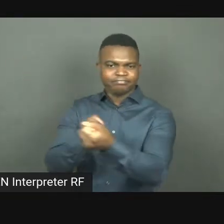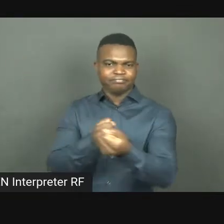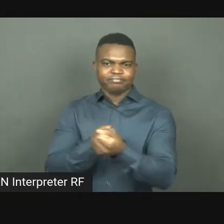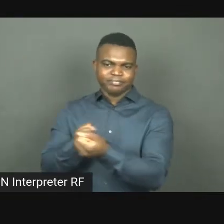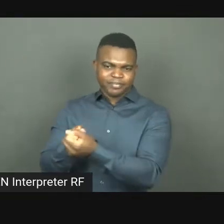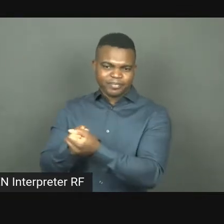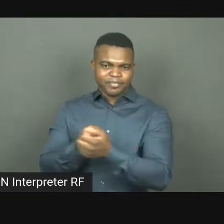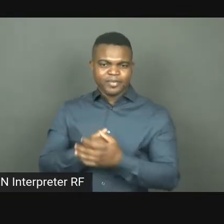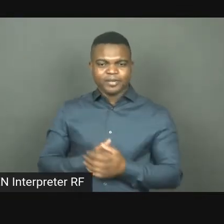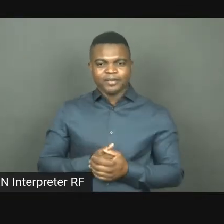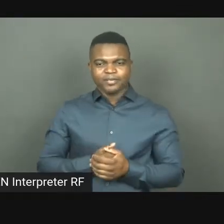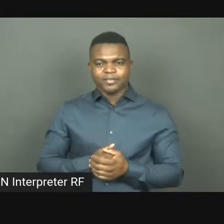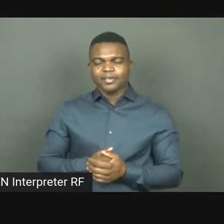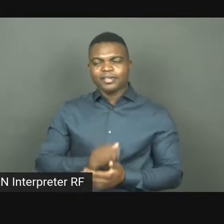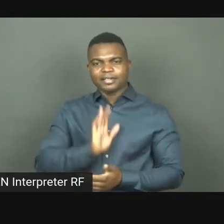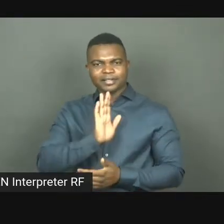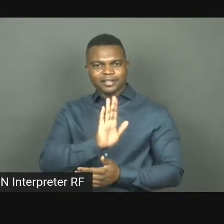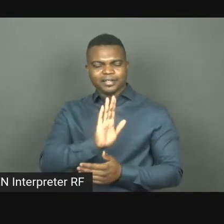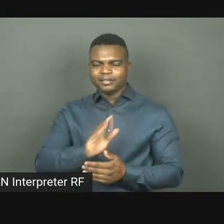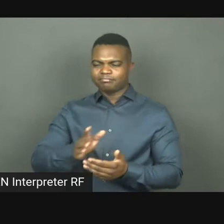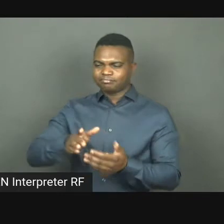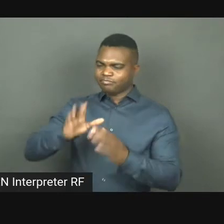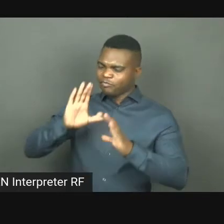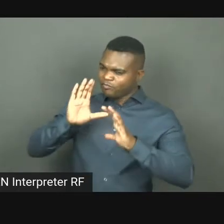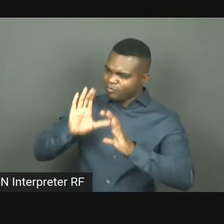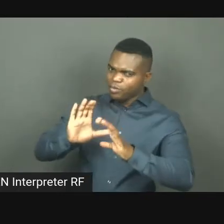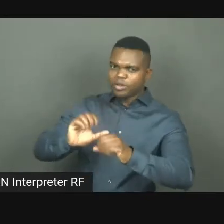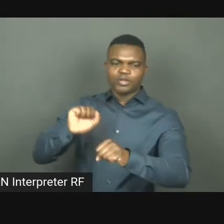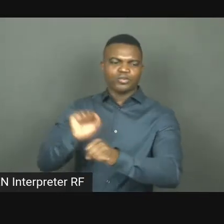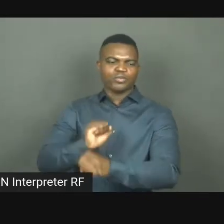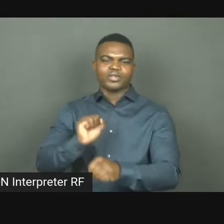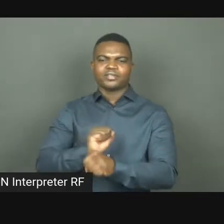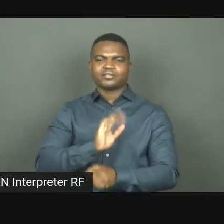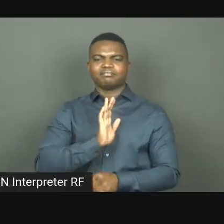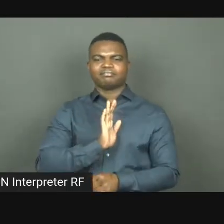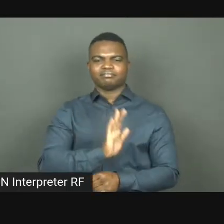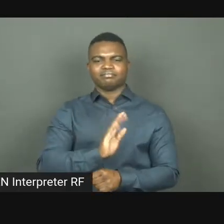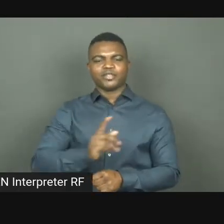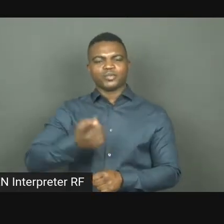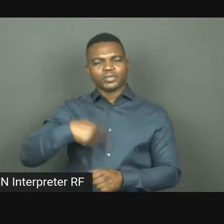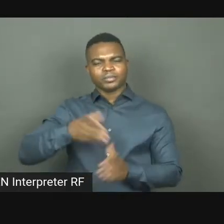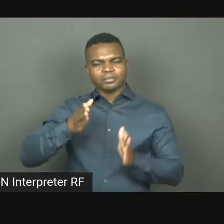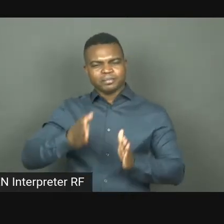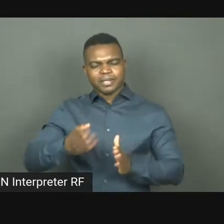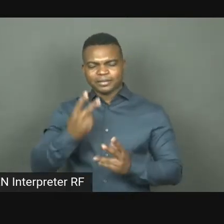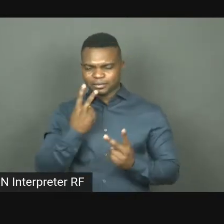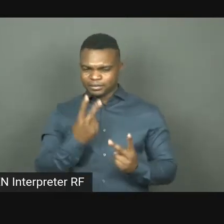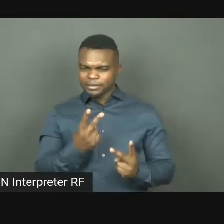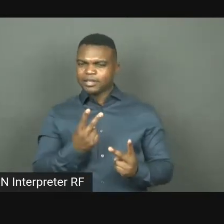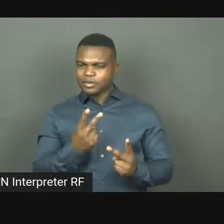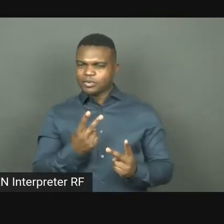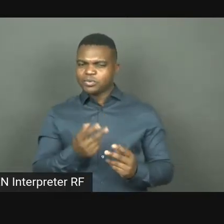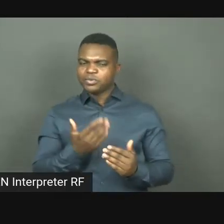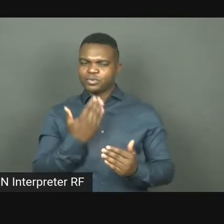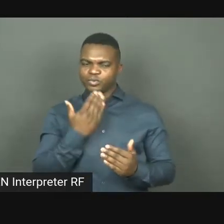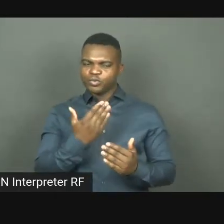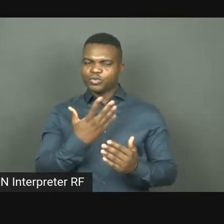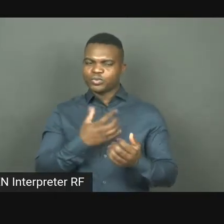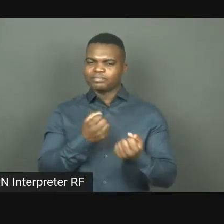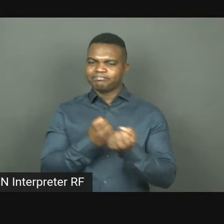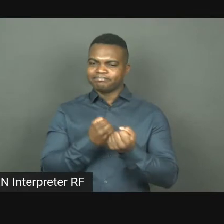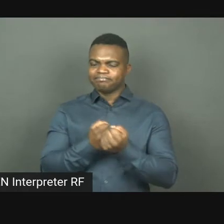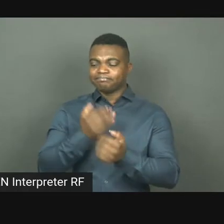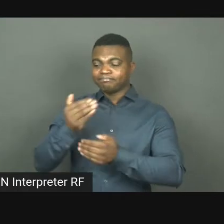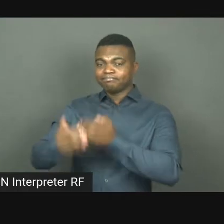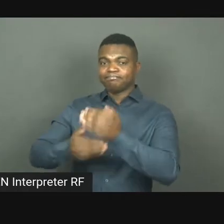what to expect, people are in a position to hold us to account. Commitment 4 in particular sets out the